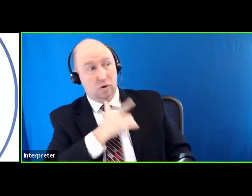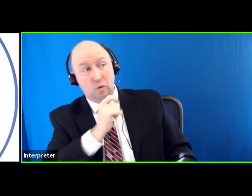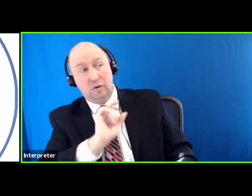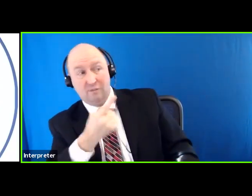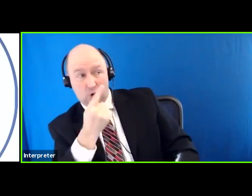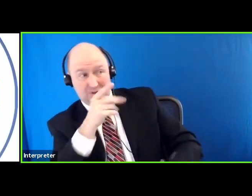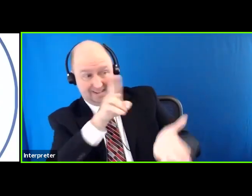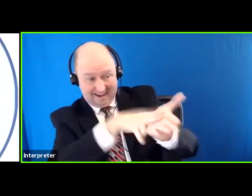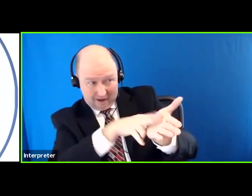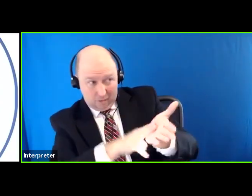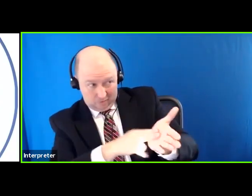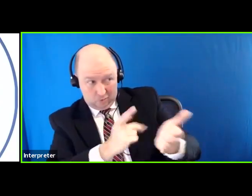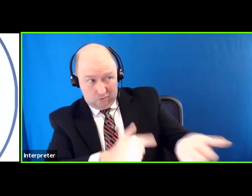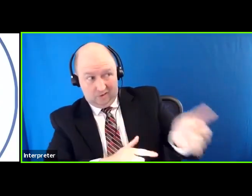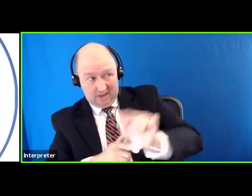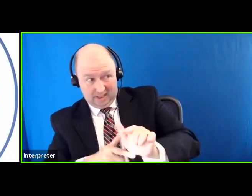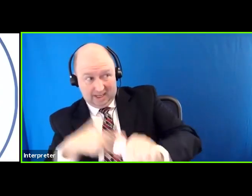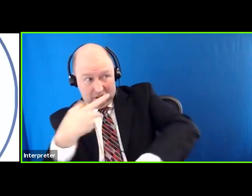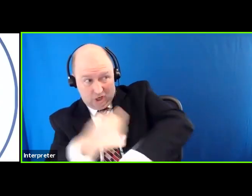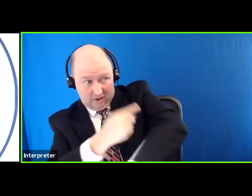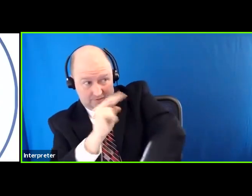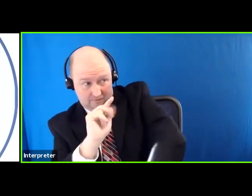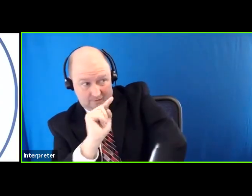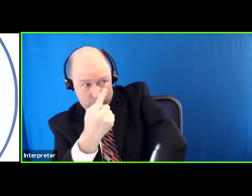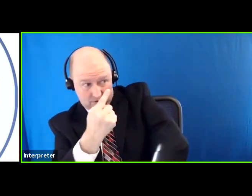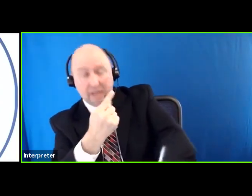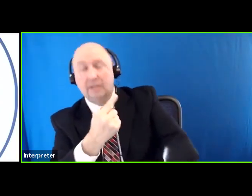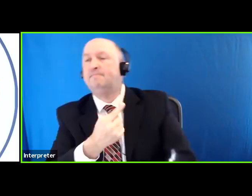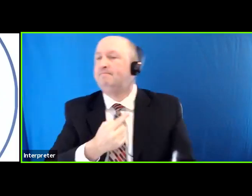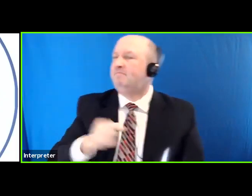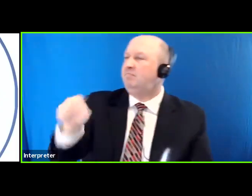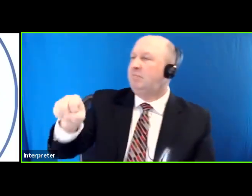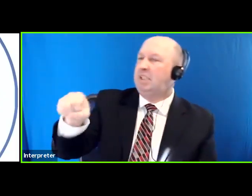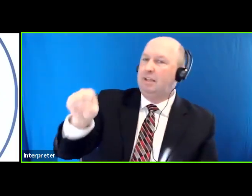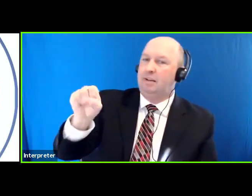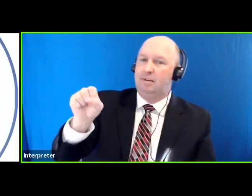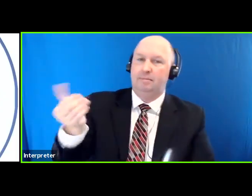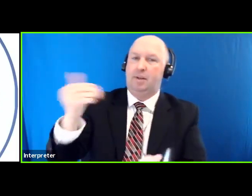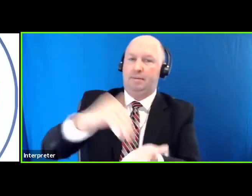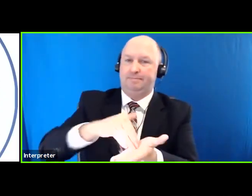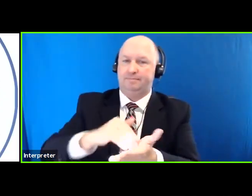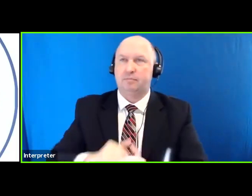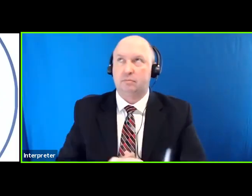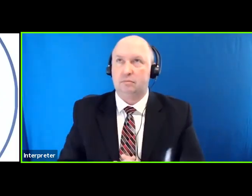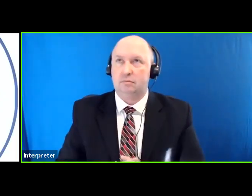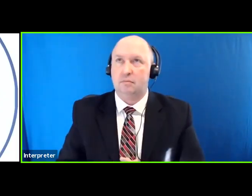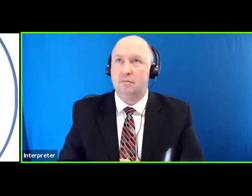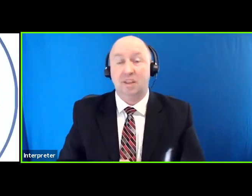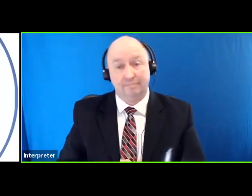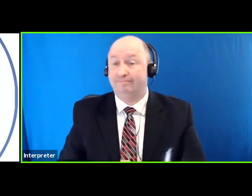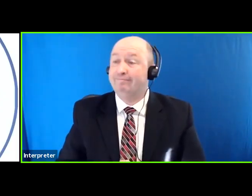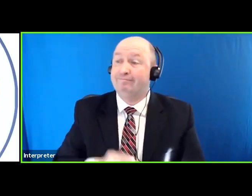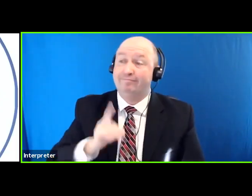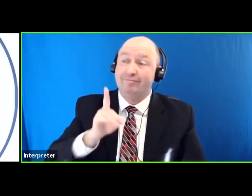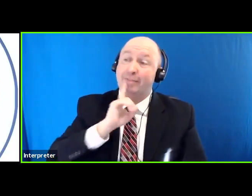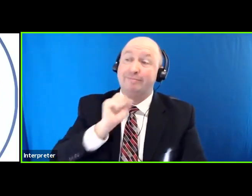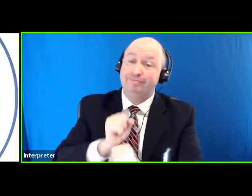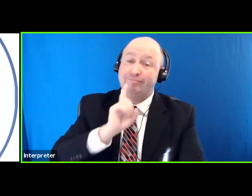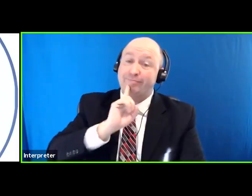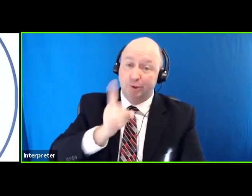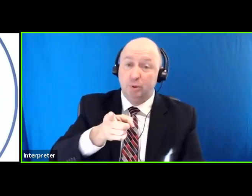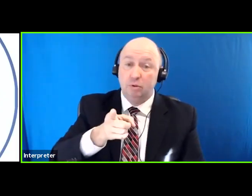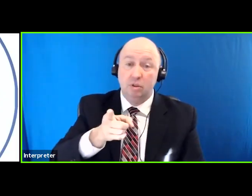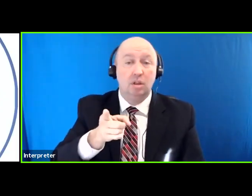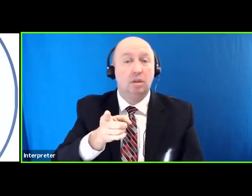is already signed up? Yes. Again, that is exactly true. I really do